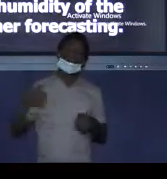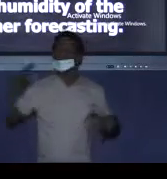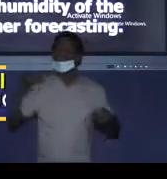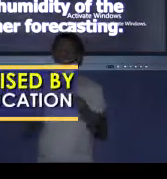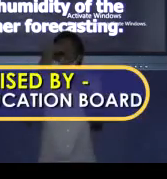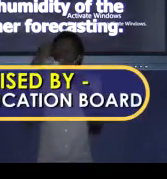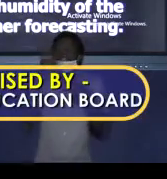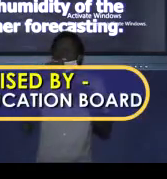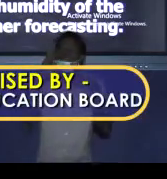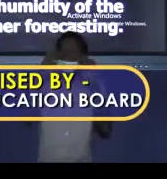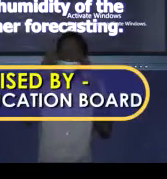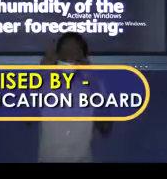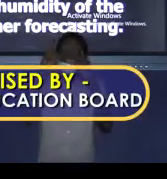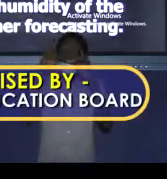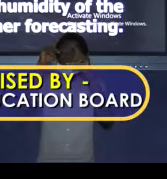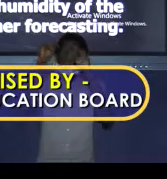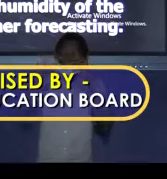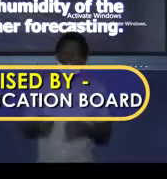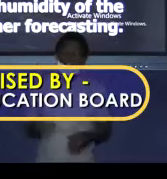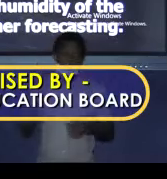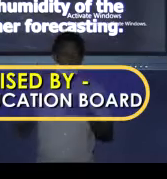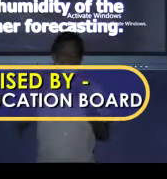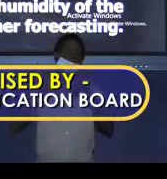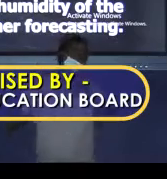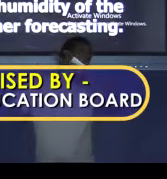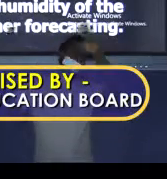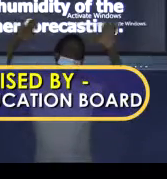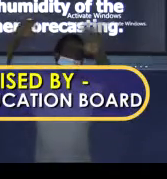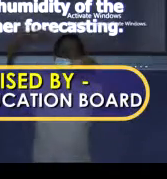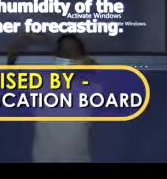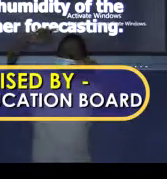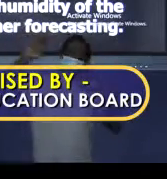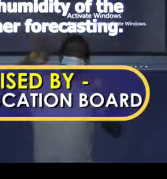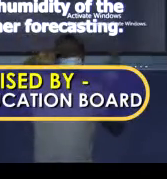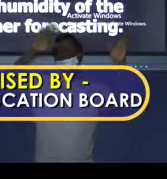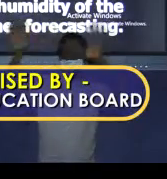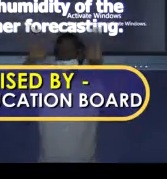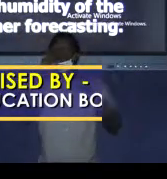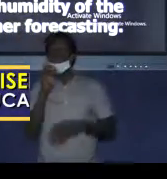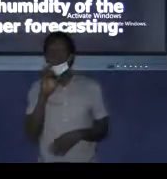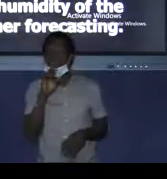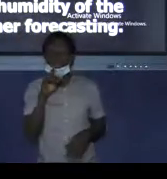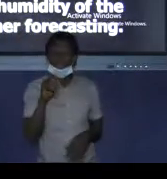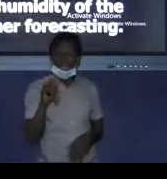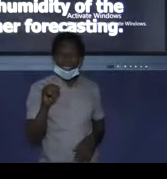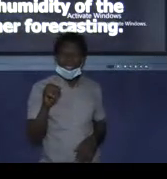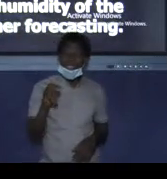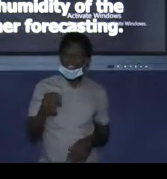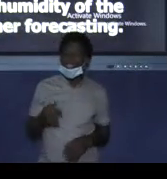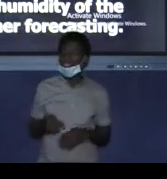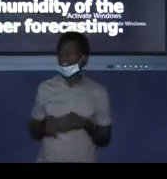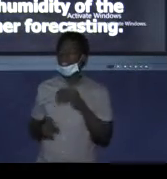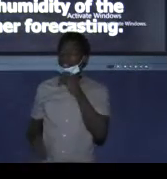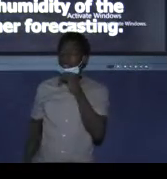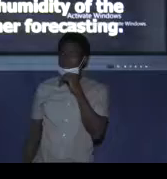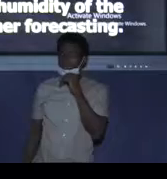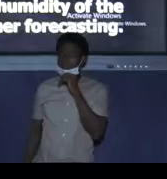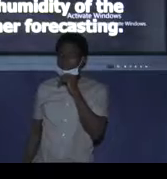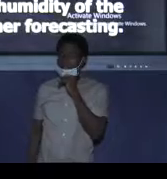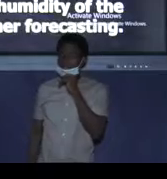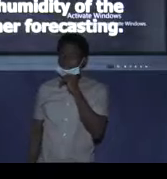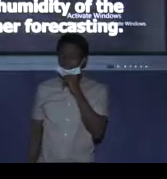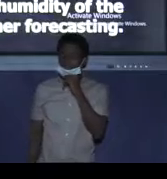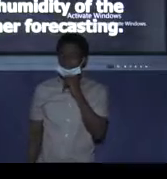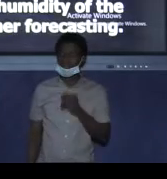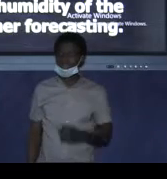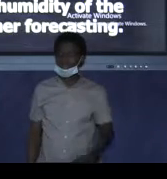the humidity of atmosphere for weather forecasting. That's the, it's used to take the humidity of